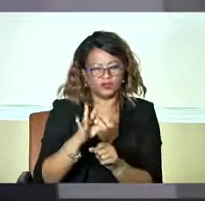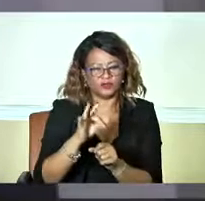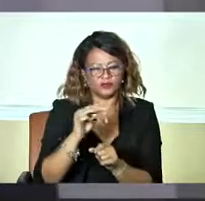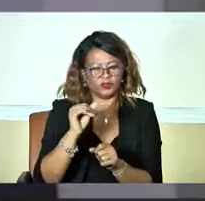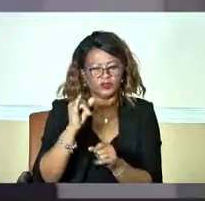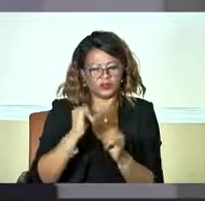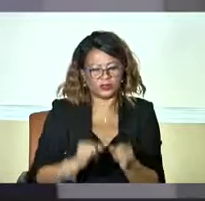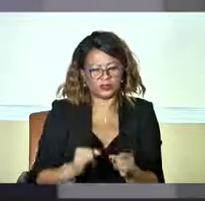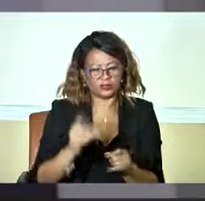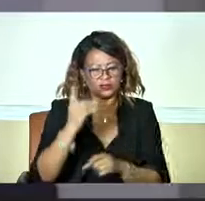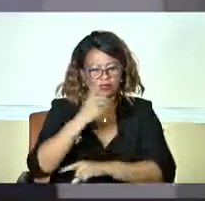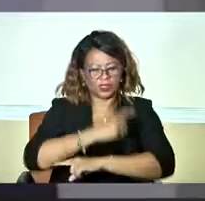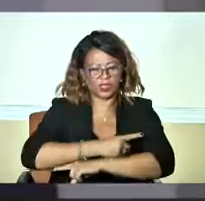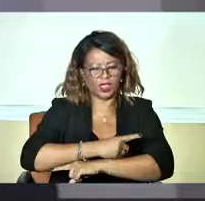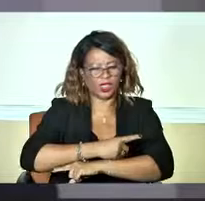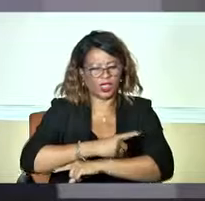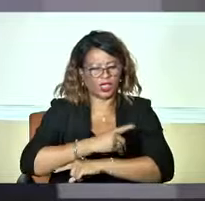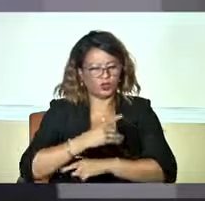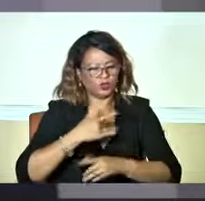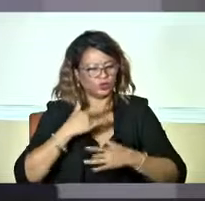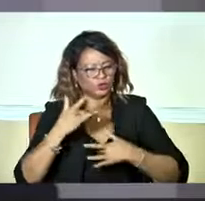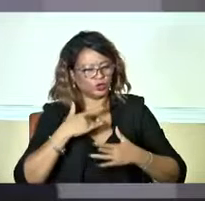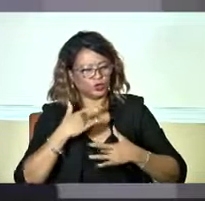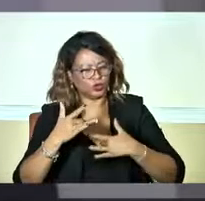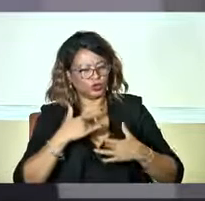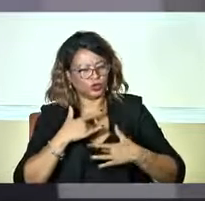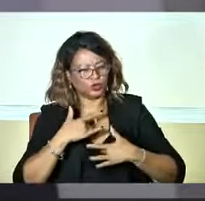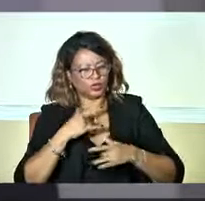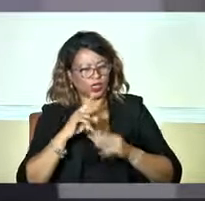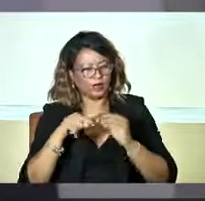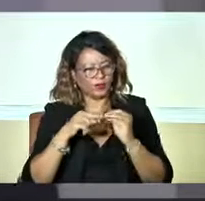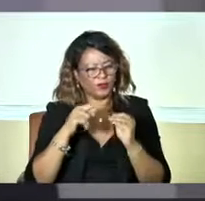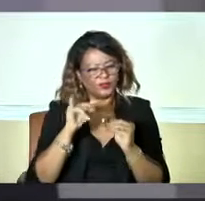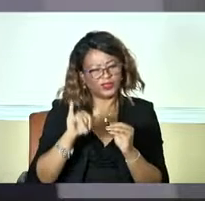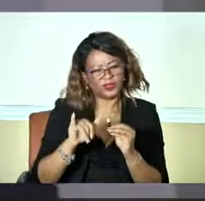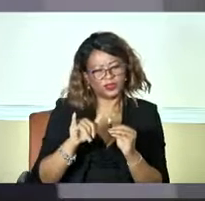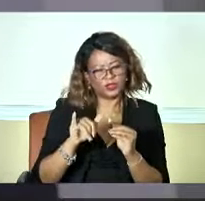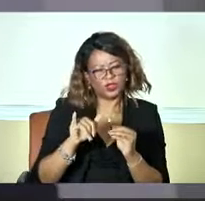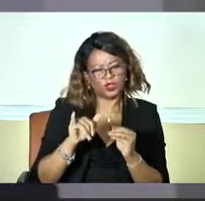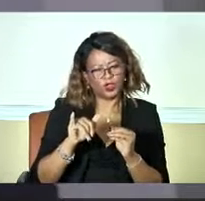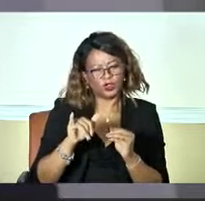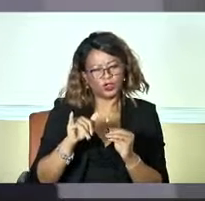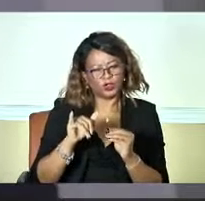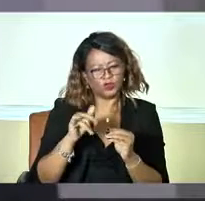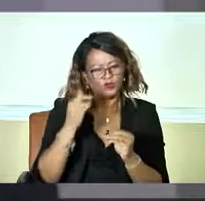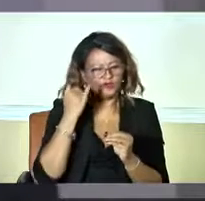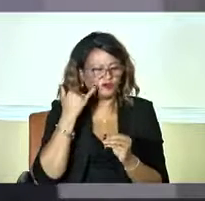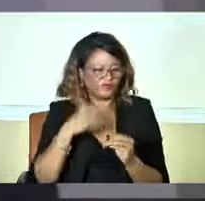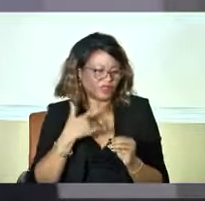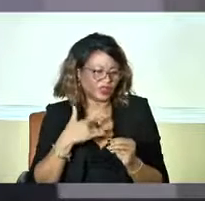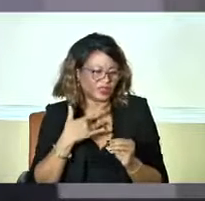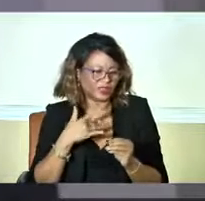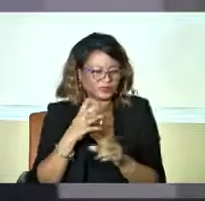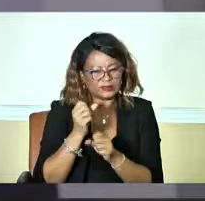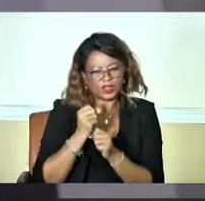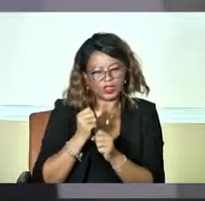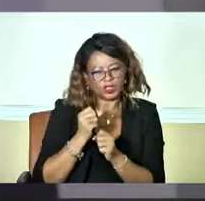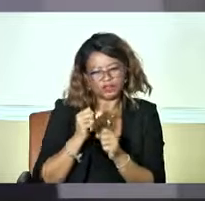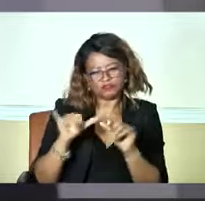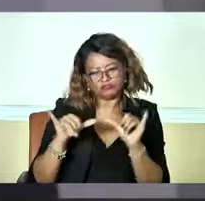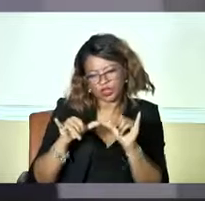day. Are you concerned at all about this, and do you believe tighter measures are required